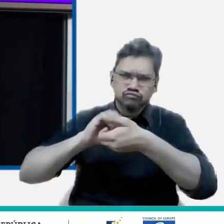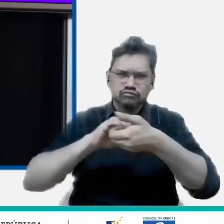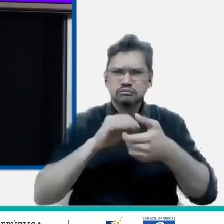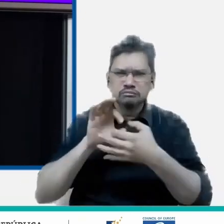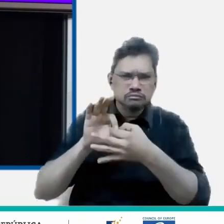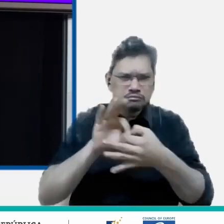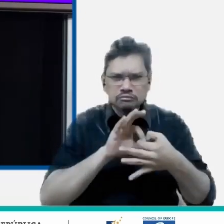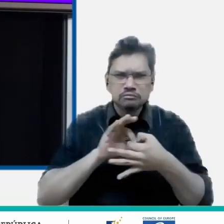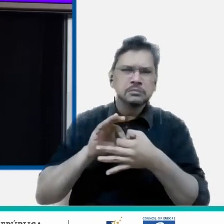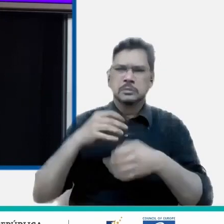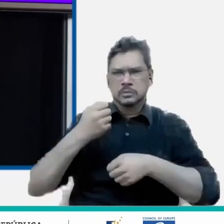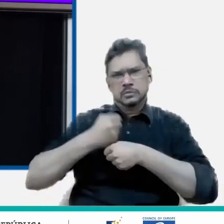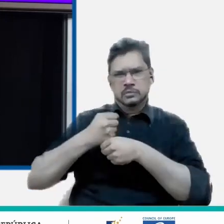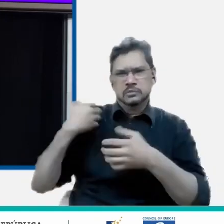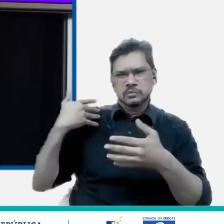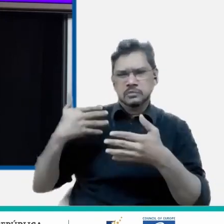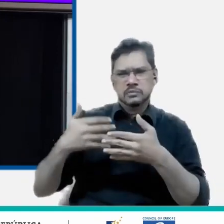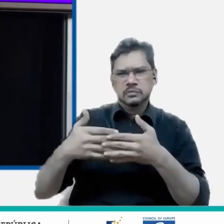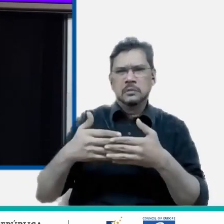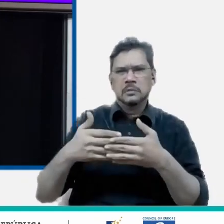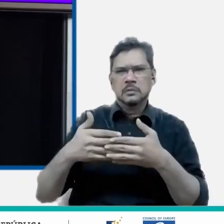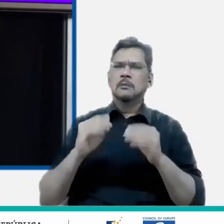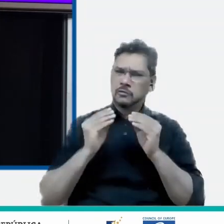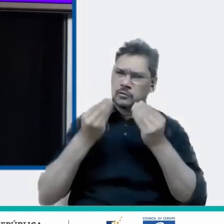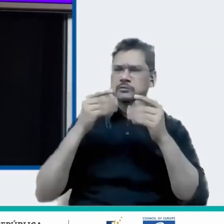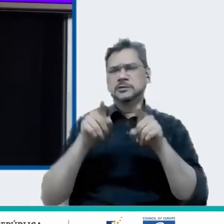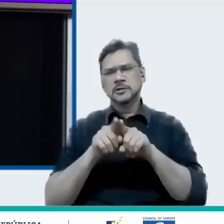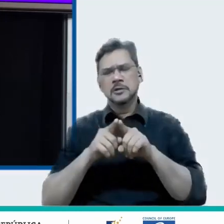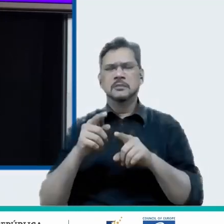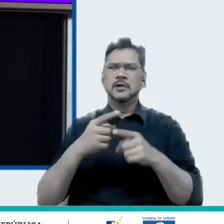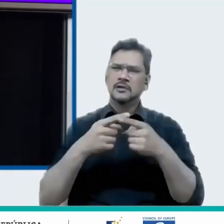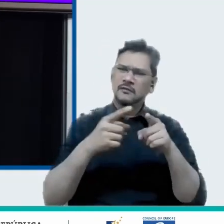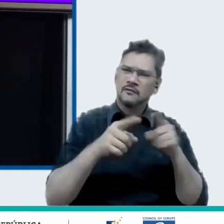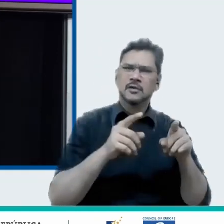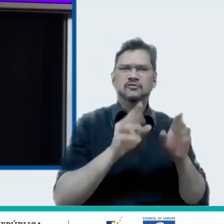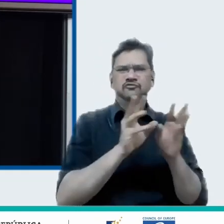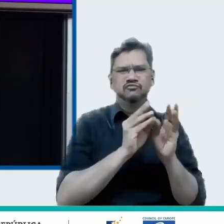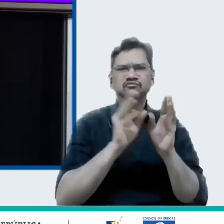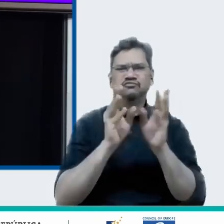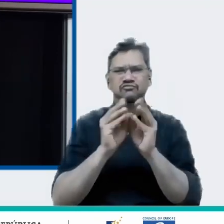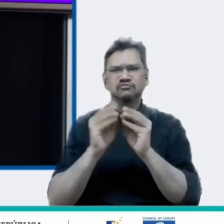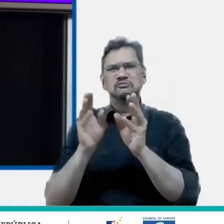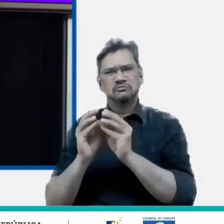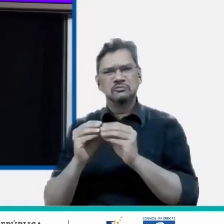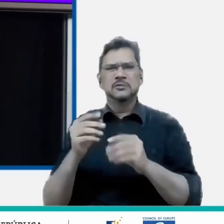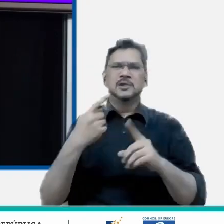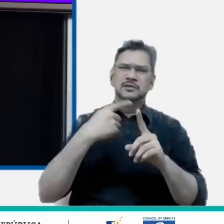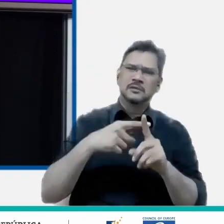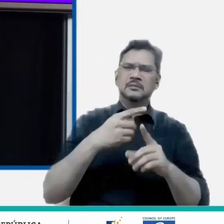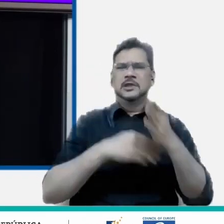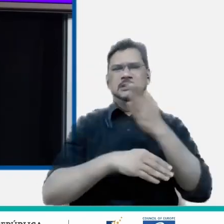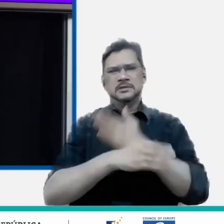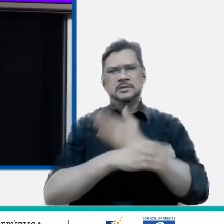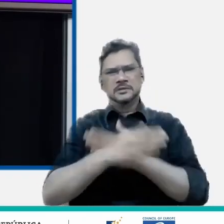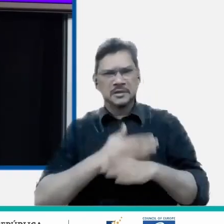different sessions throughout the forum on with our disability groups and gender, but